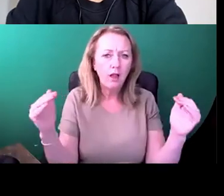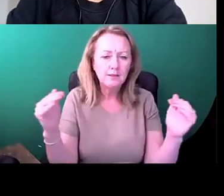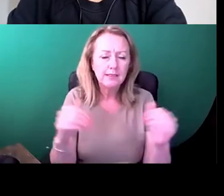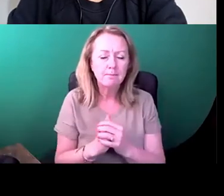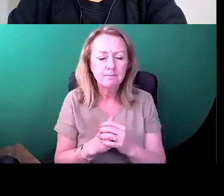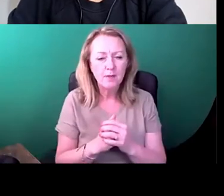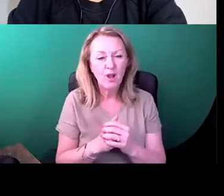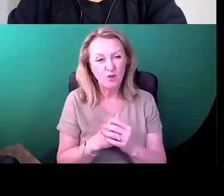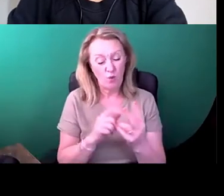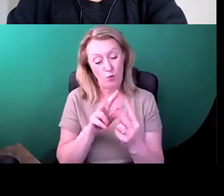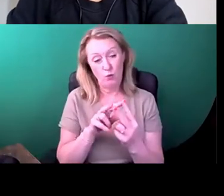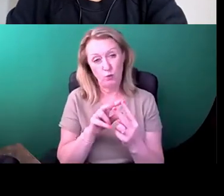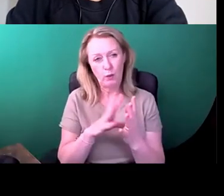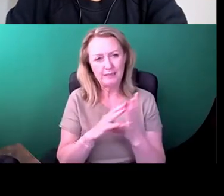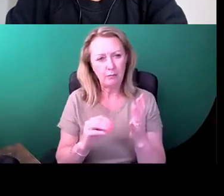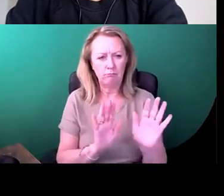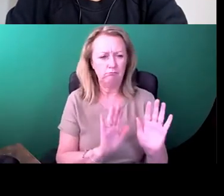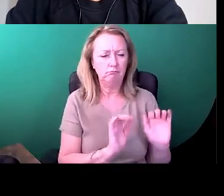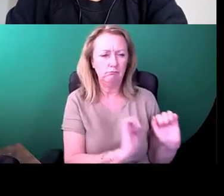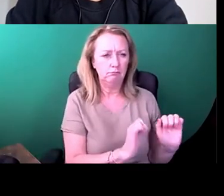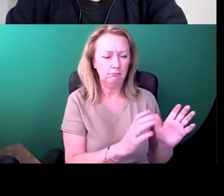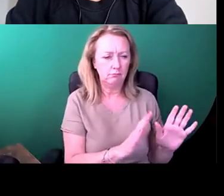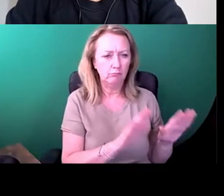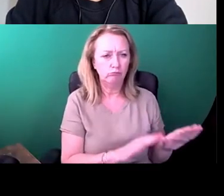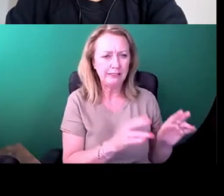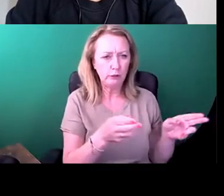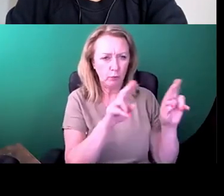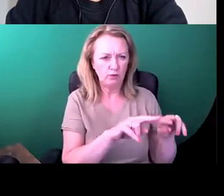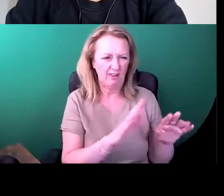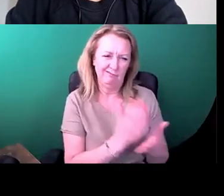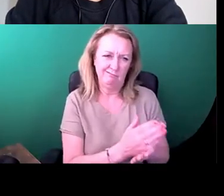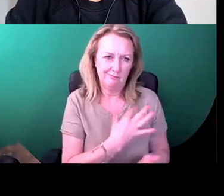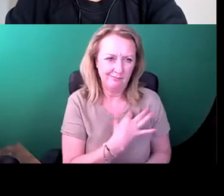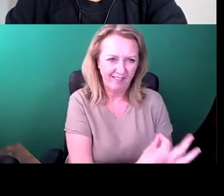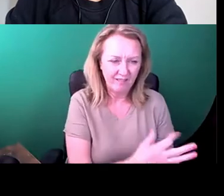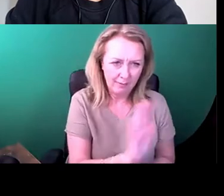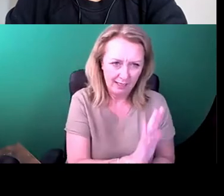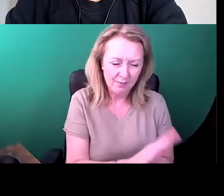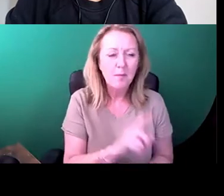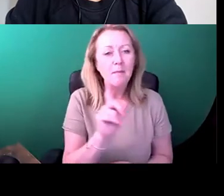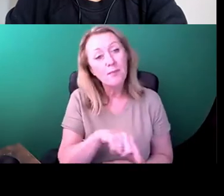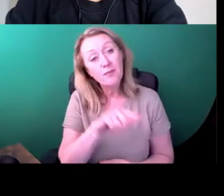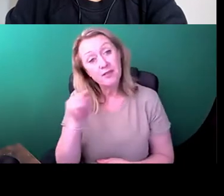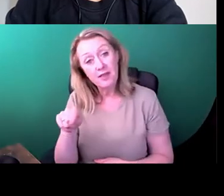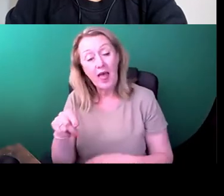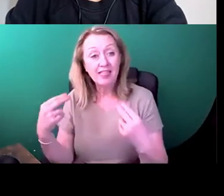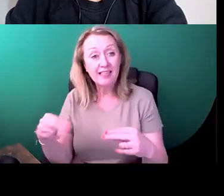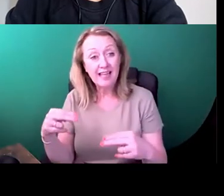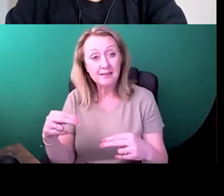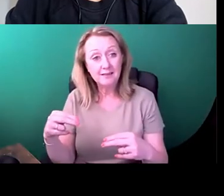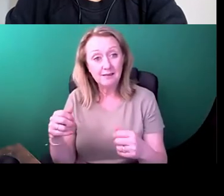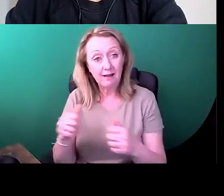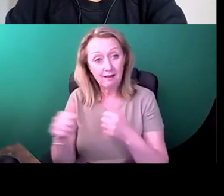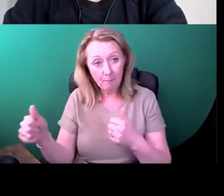those two examples, not the British Museum, because obviously I didn't get invited to an interview there, but the dance company